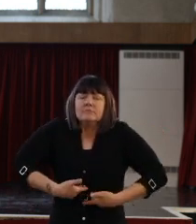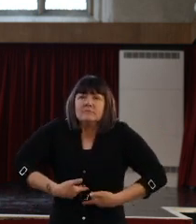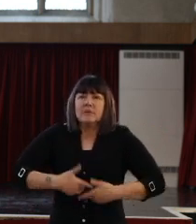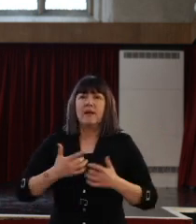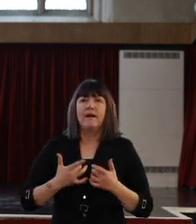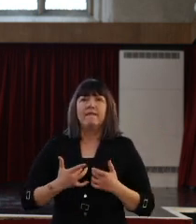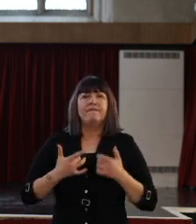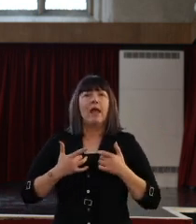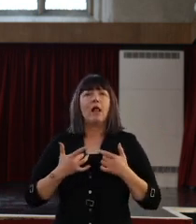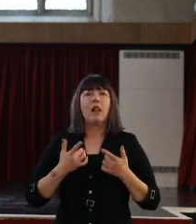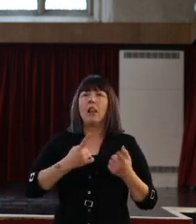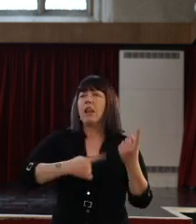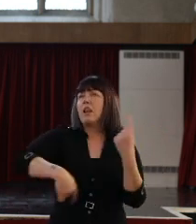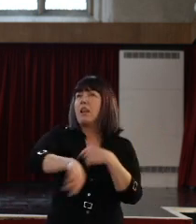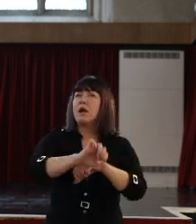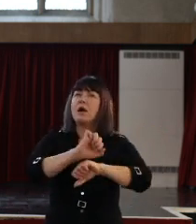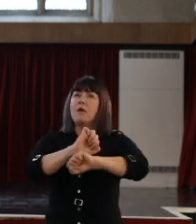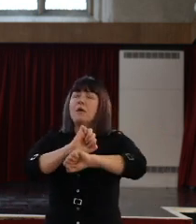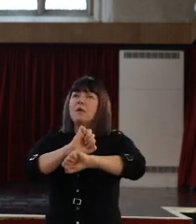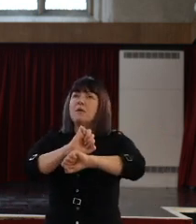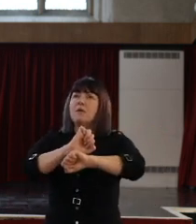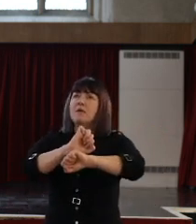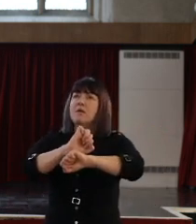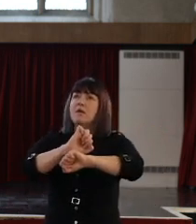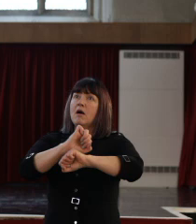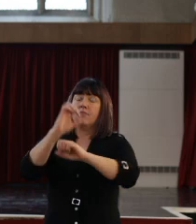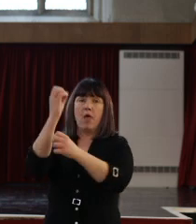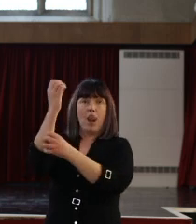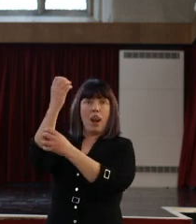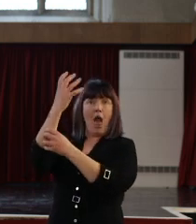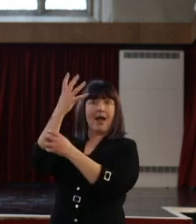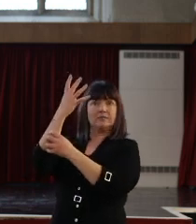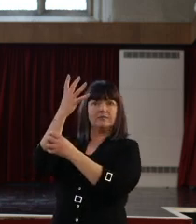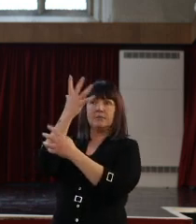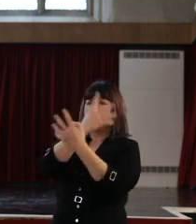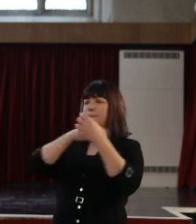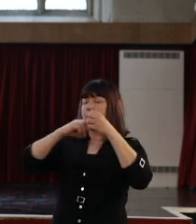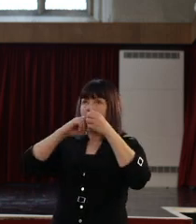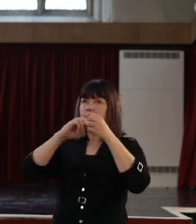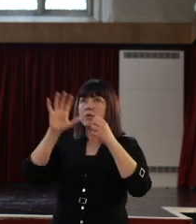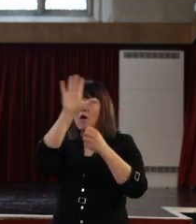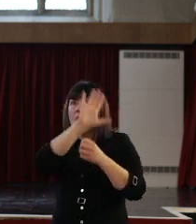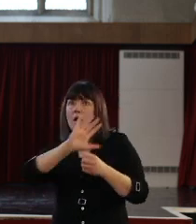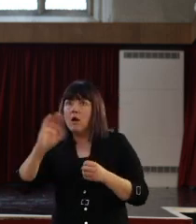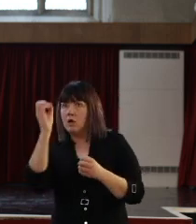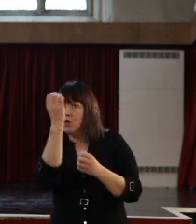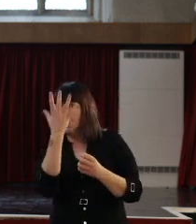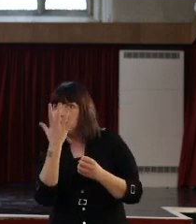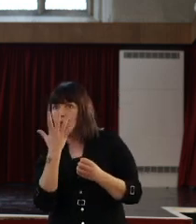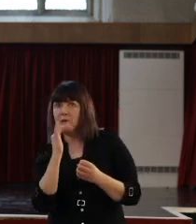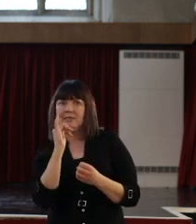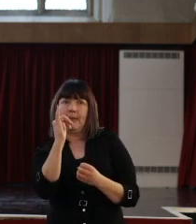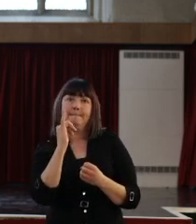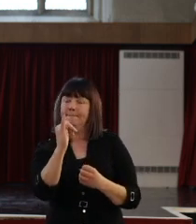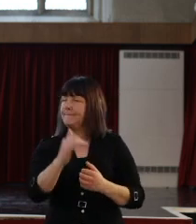on life, and in that light, we find ourselves reflected back. Thank you for listening. Cheers. Thank you.